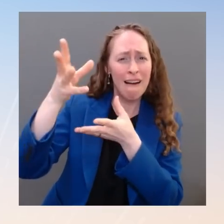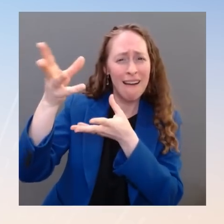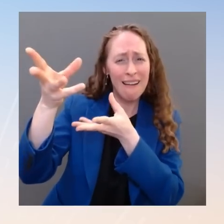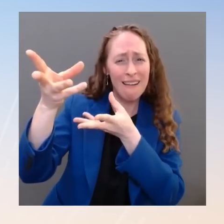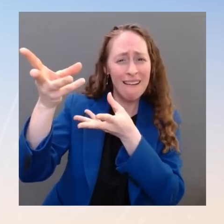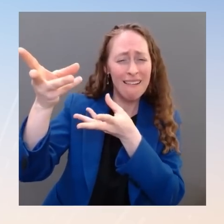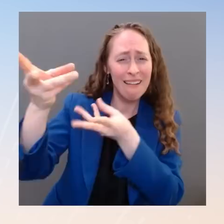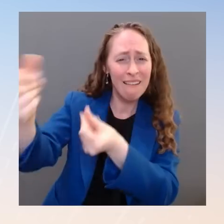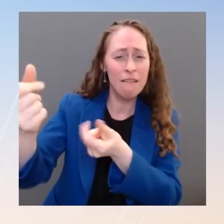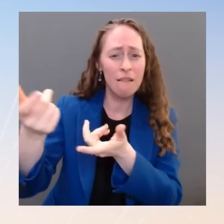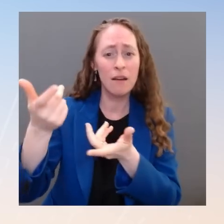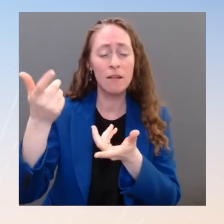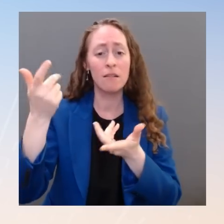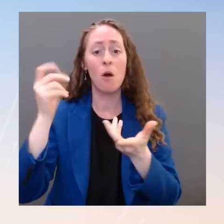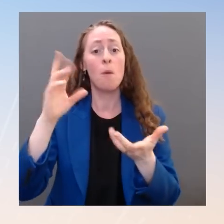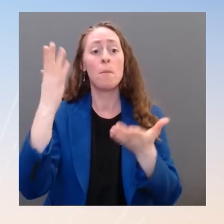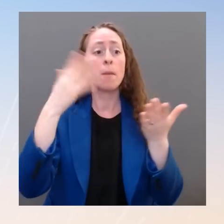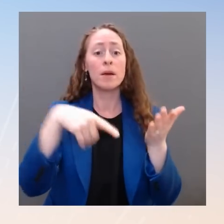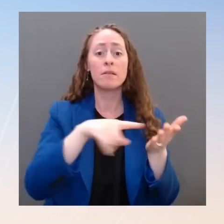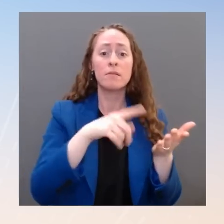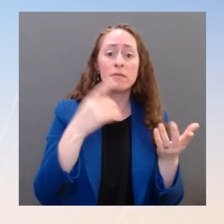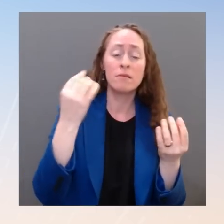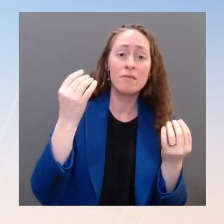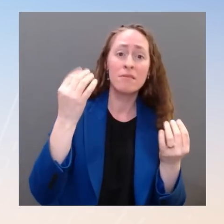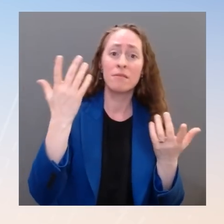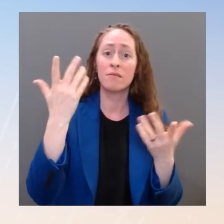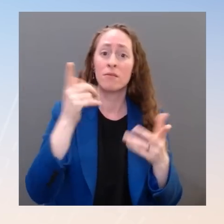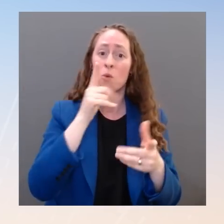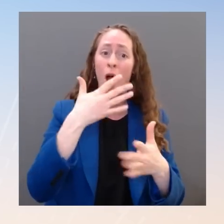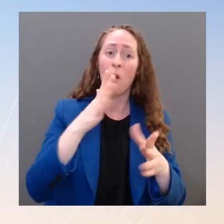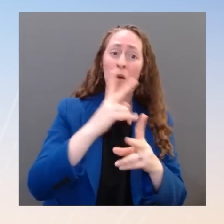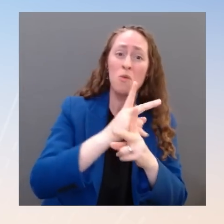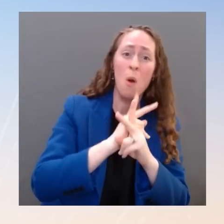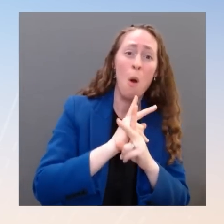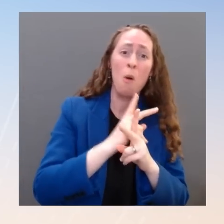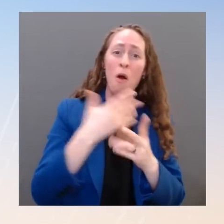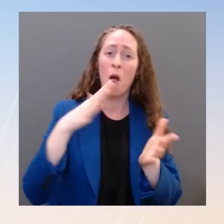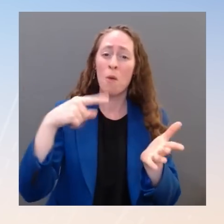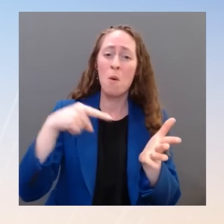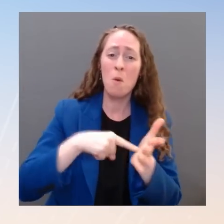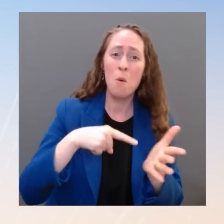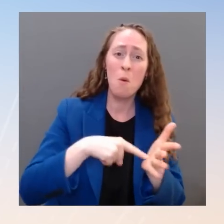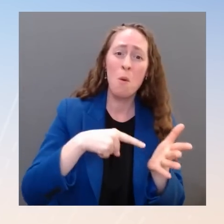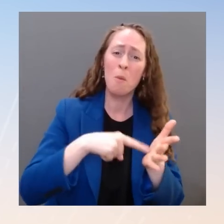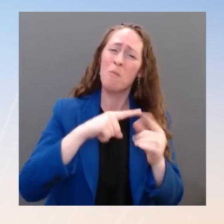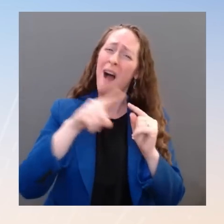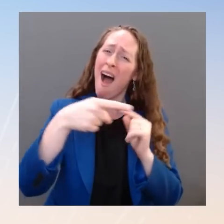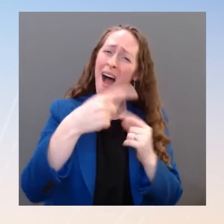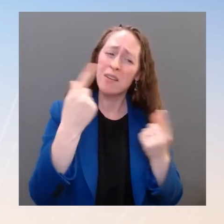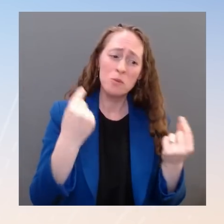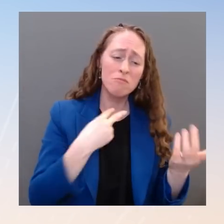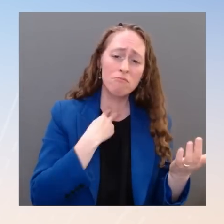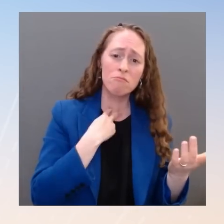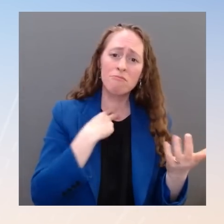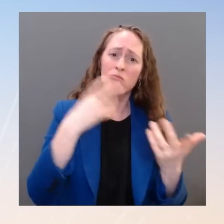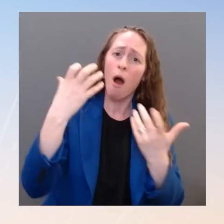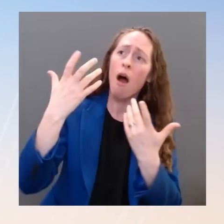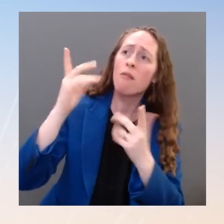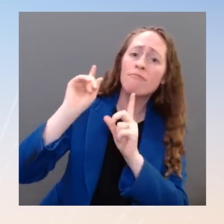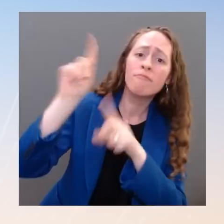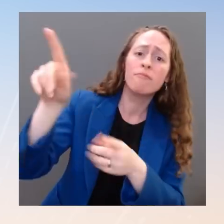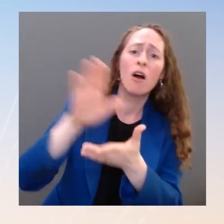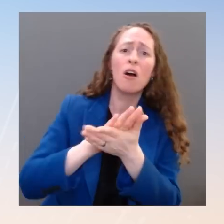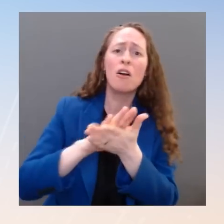up front? Well, from the beginning of his administration, and I would say through the course of his career, he has expressed an interest